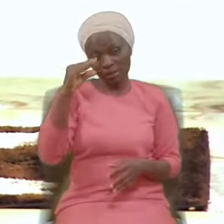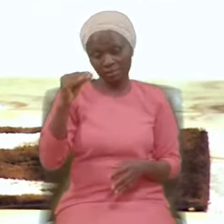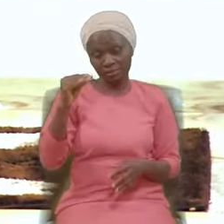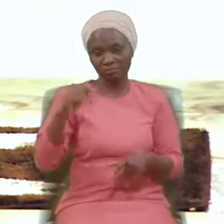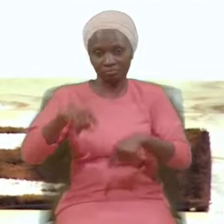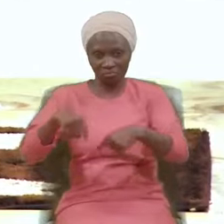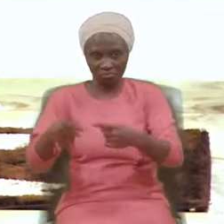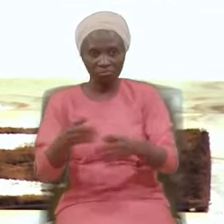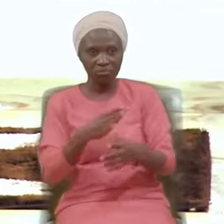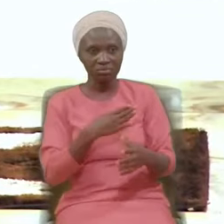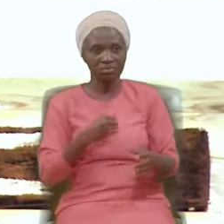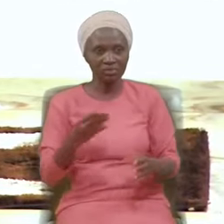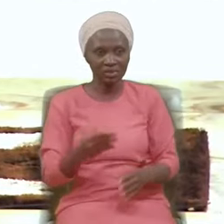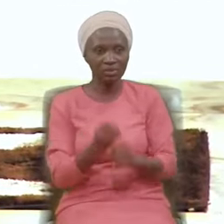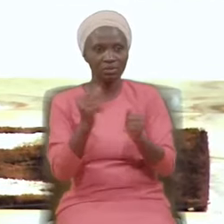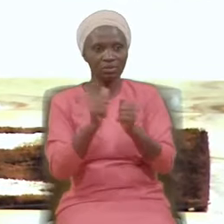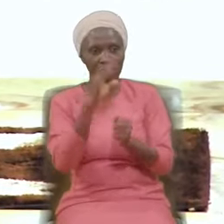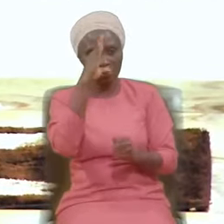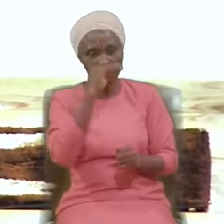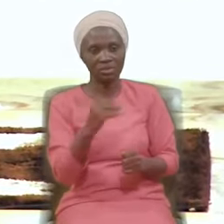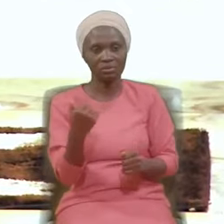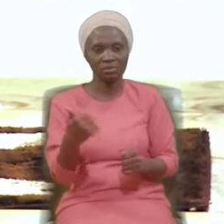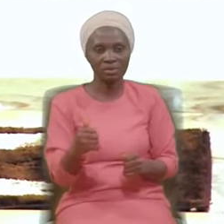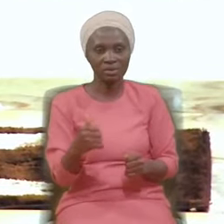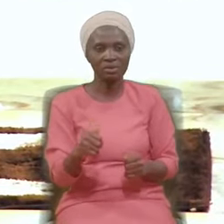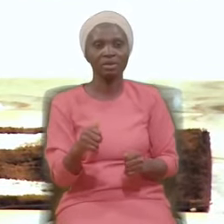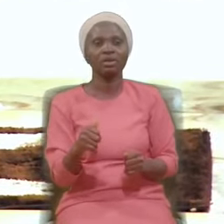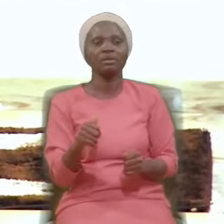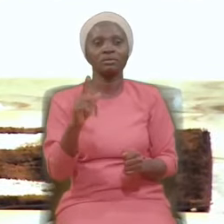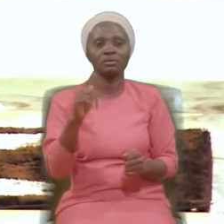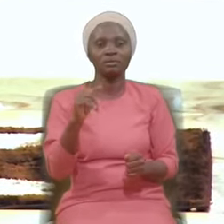with him 10 talents of silver, and